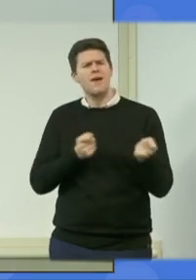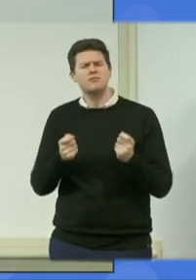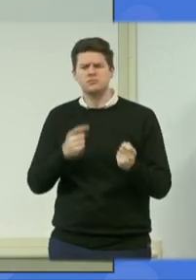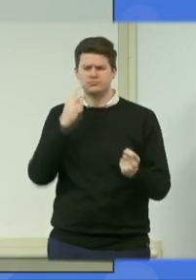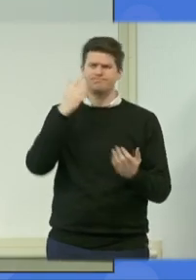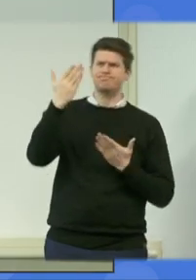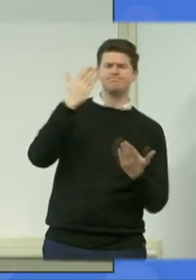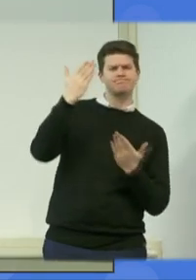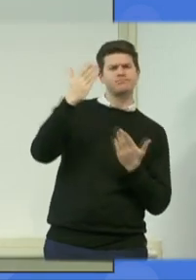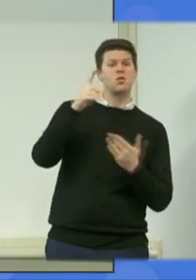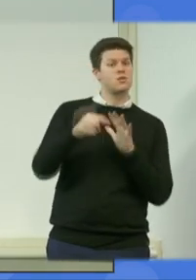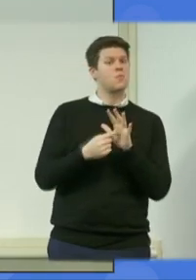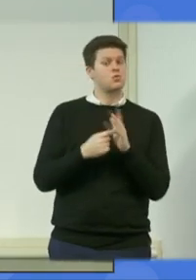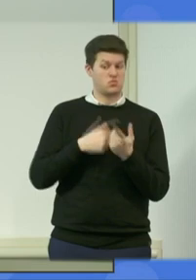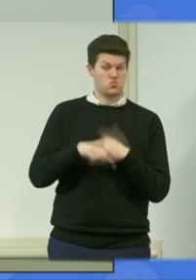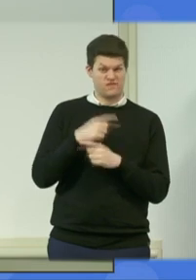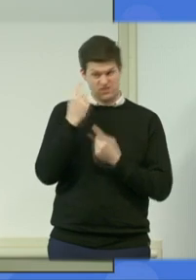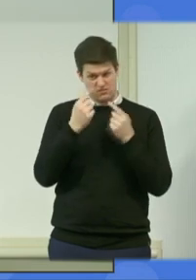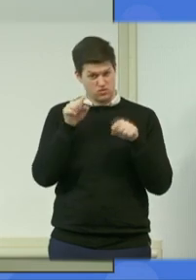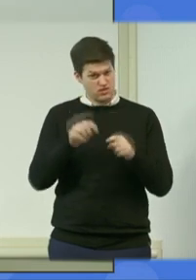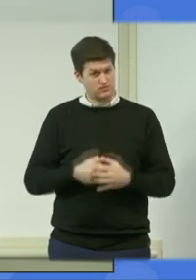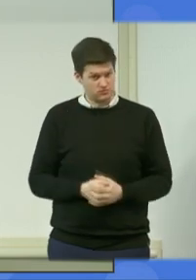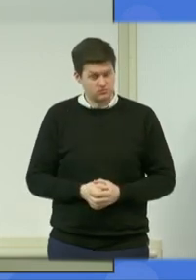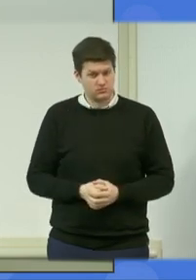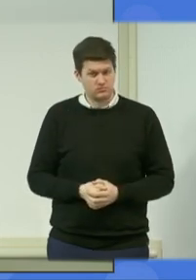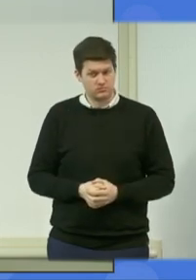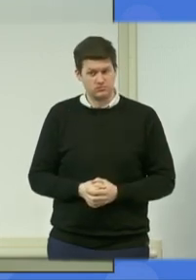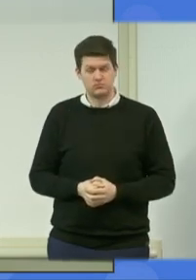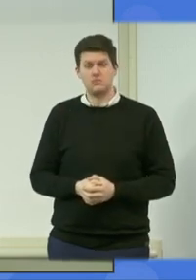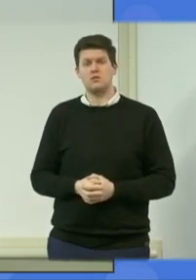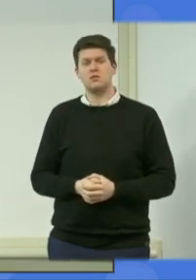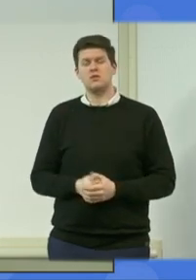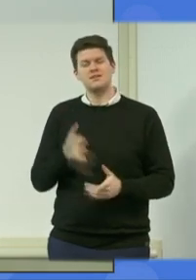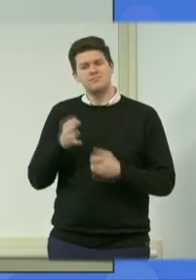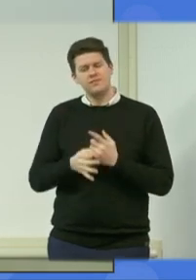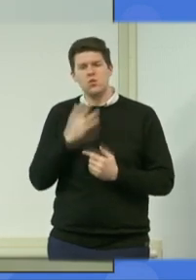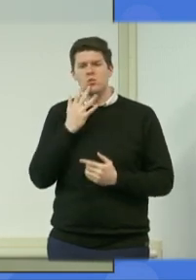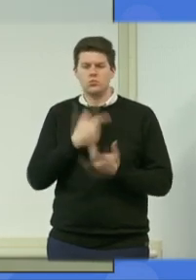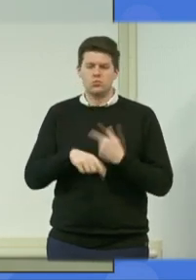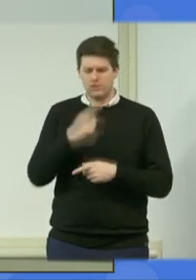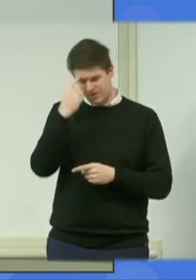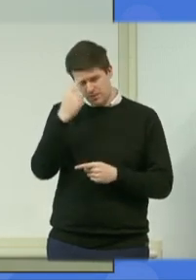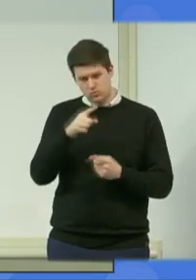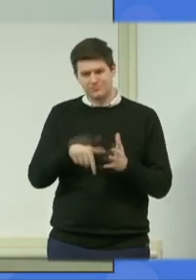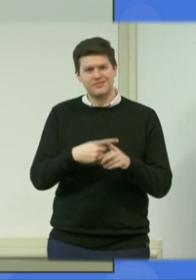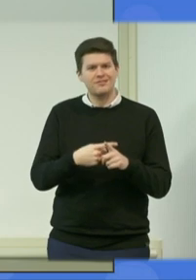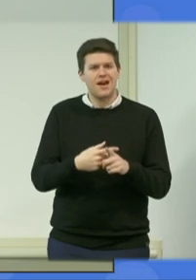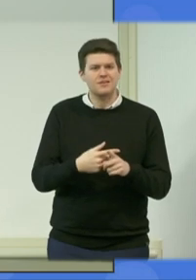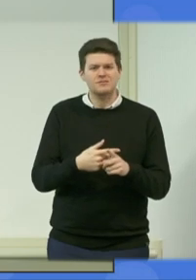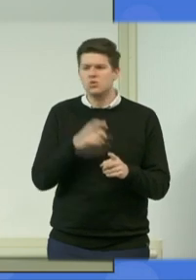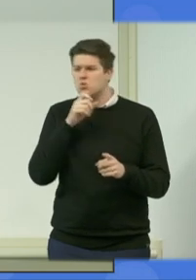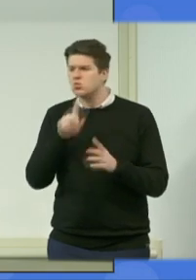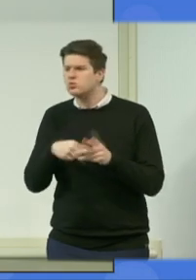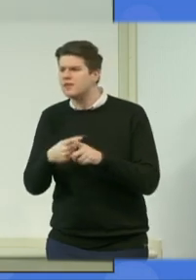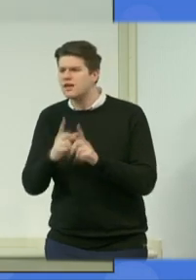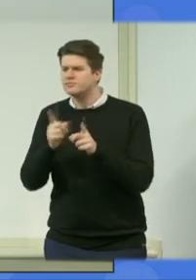important than ever, and that's really important to keep in mind, particularly when we're thinking about taxes and where you decide to tax and where you don't. There's